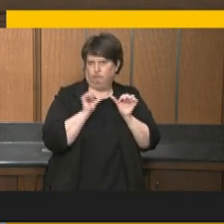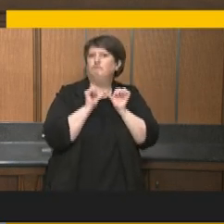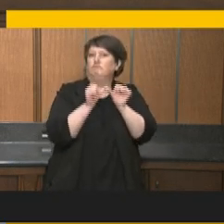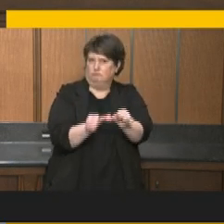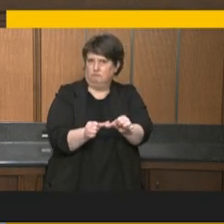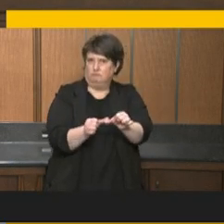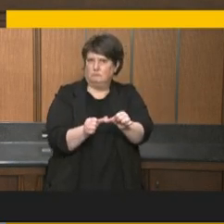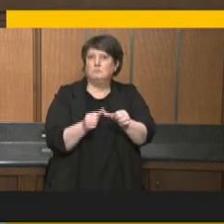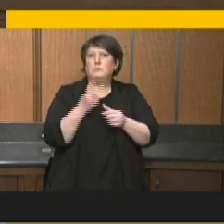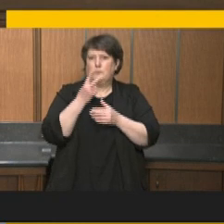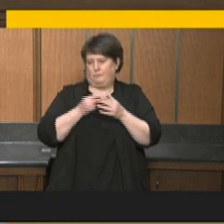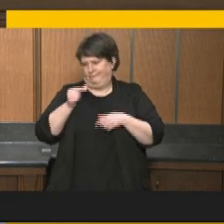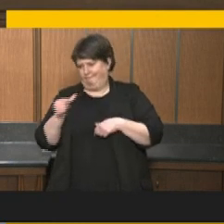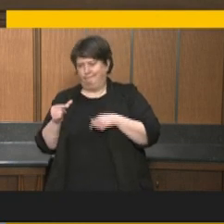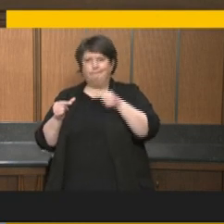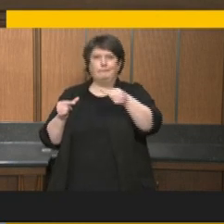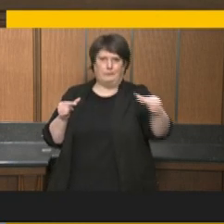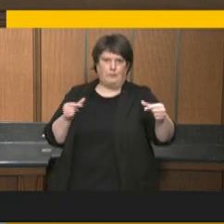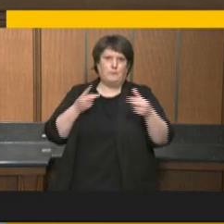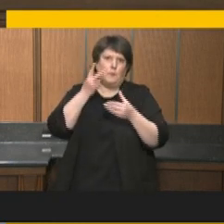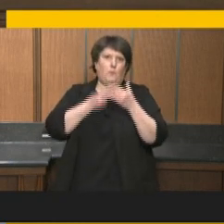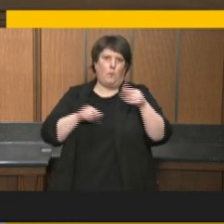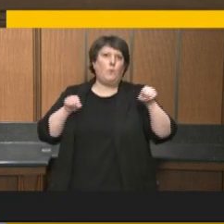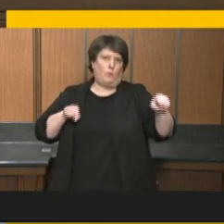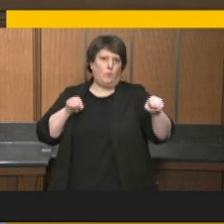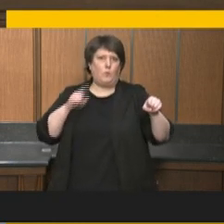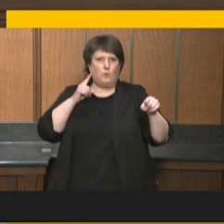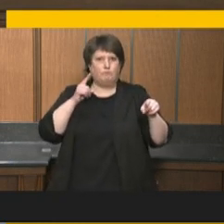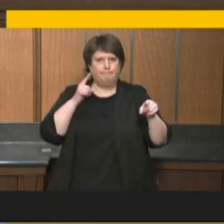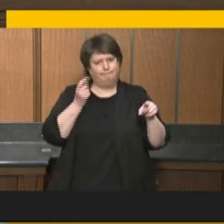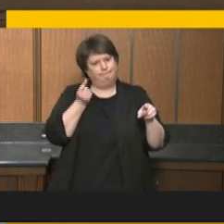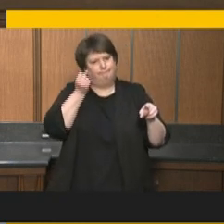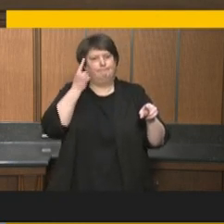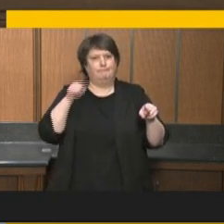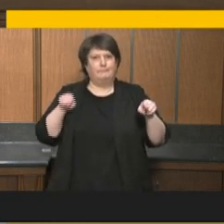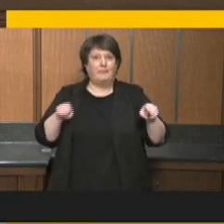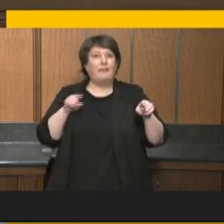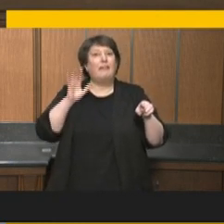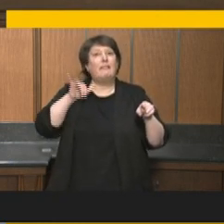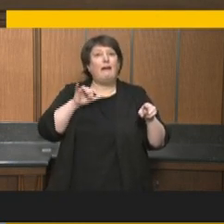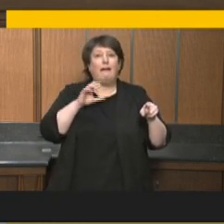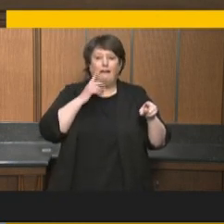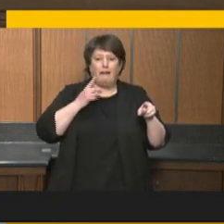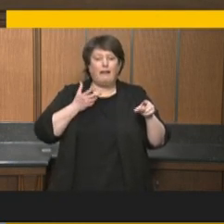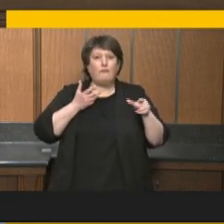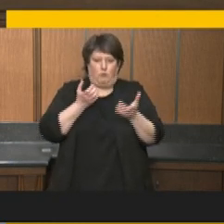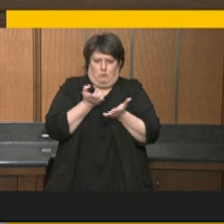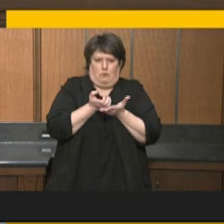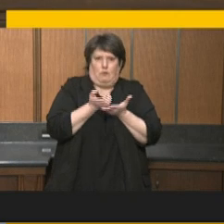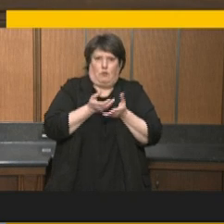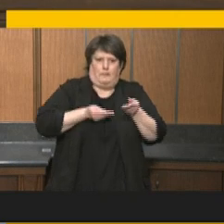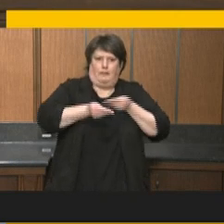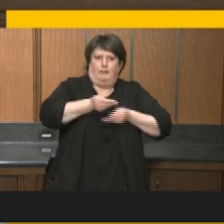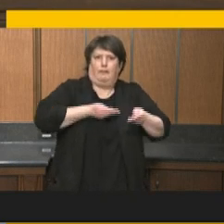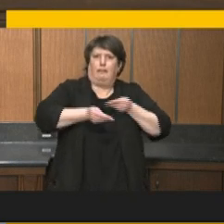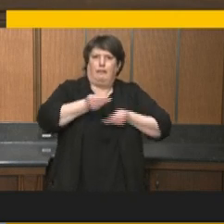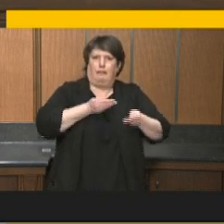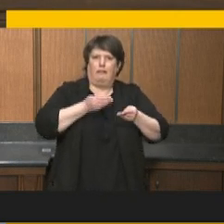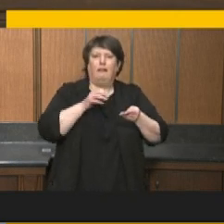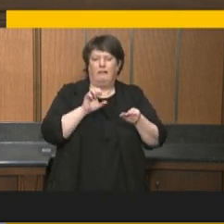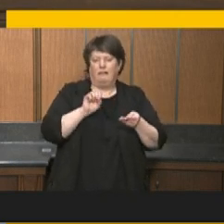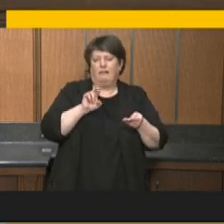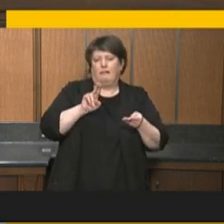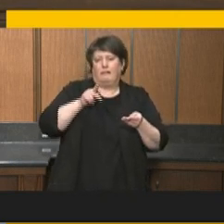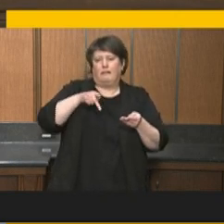governments recognize that it is critical for us to preserve supply chains between our two countries. These supply chains